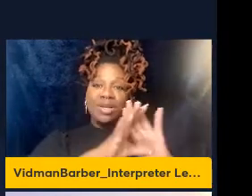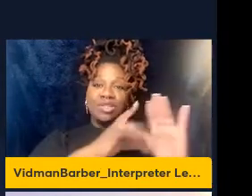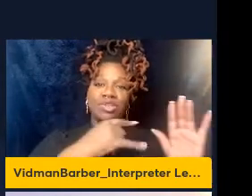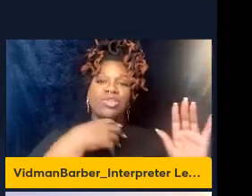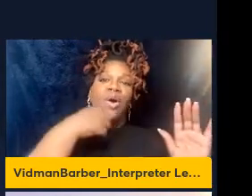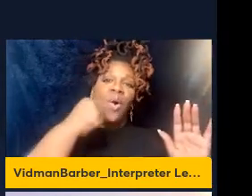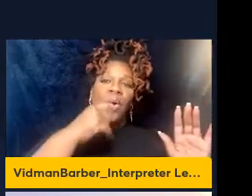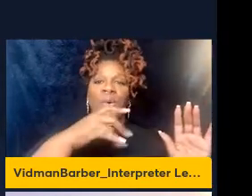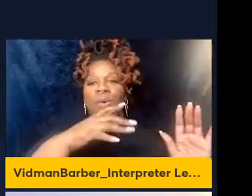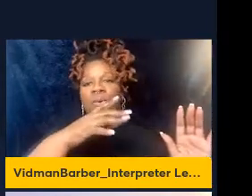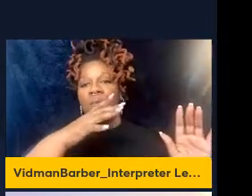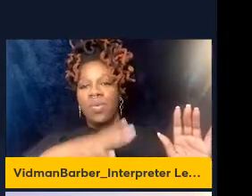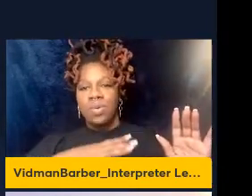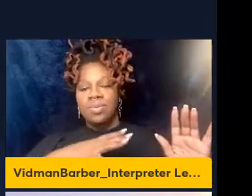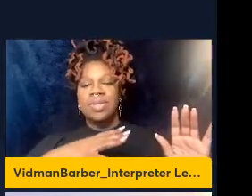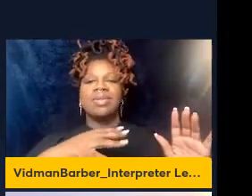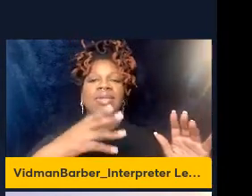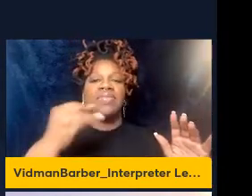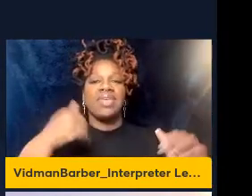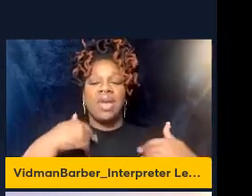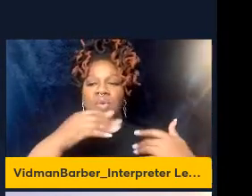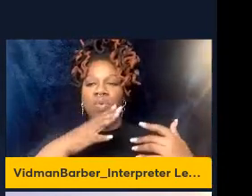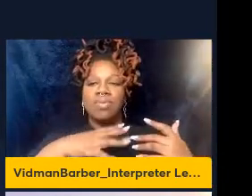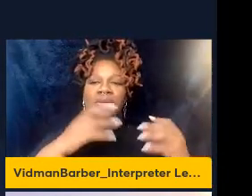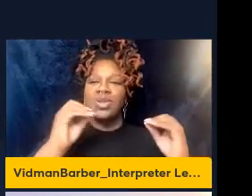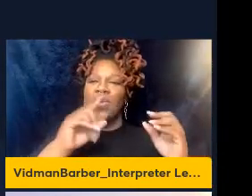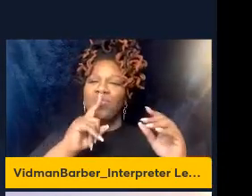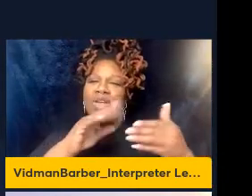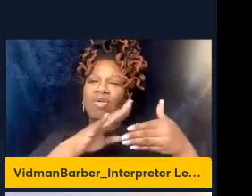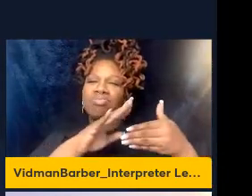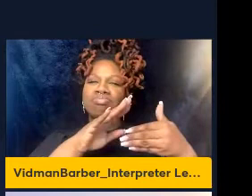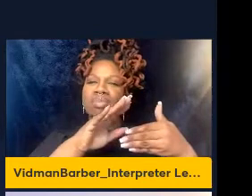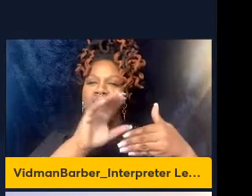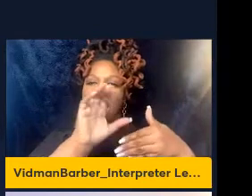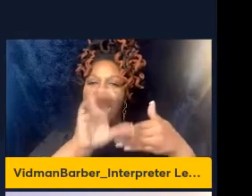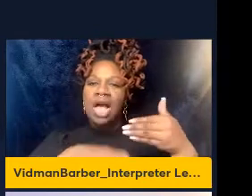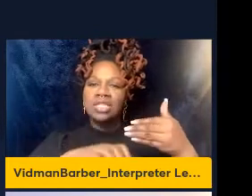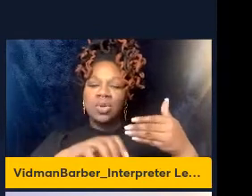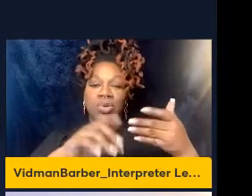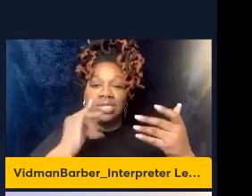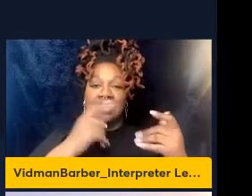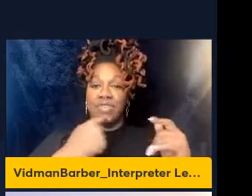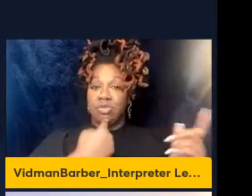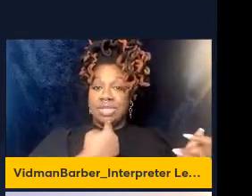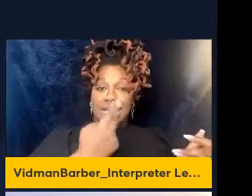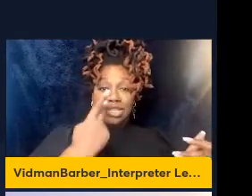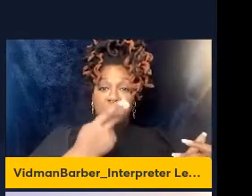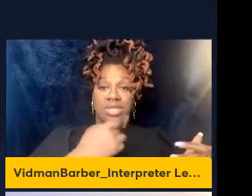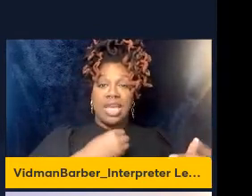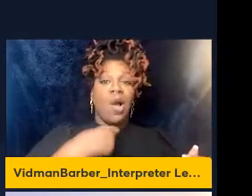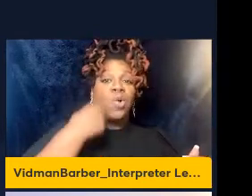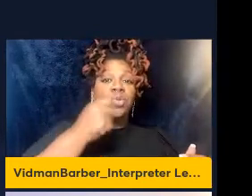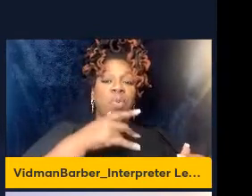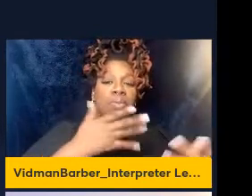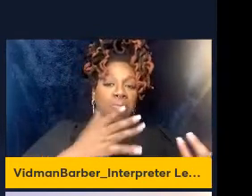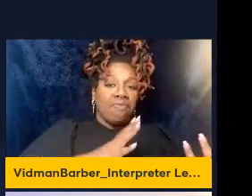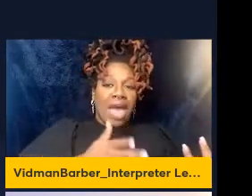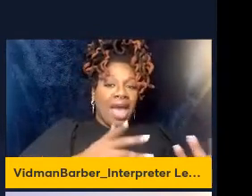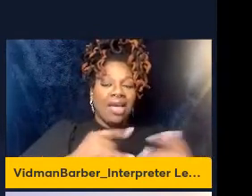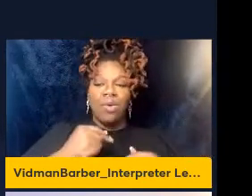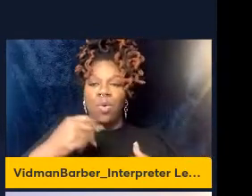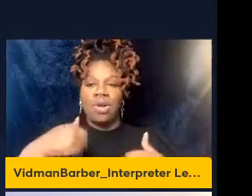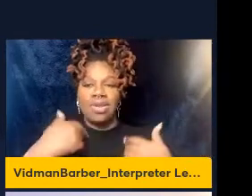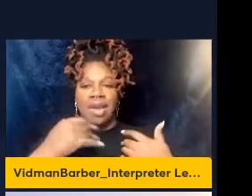old women, there was no real consequences of picking either the young or old. You can imagine that during an immune